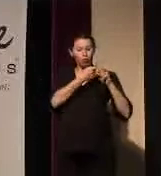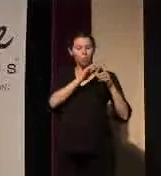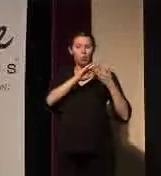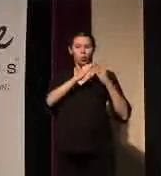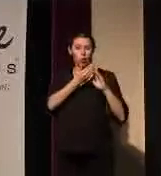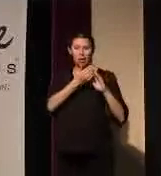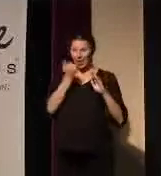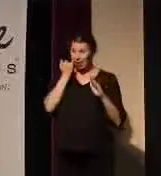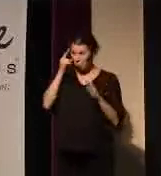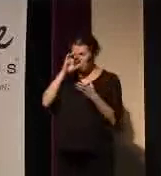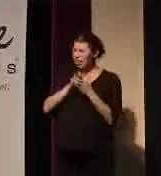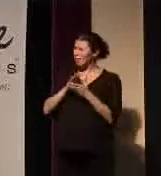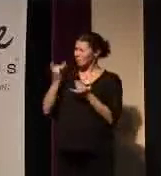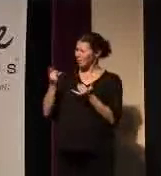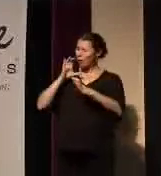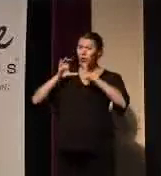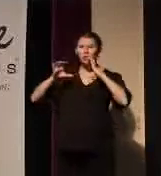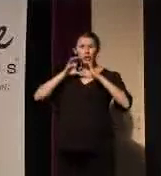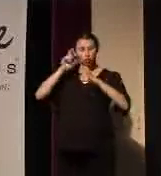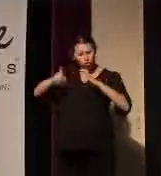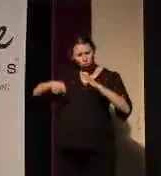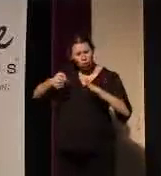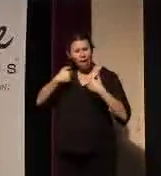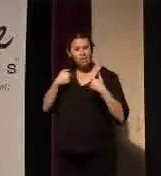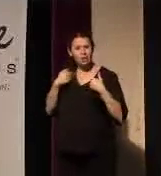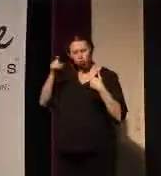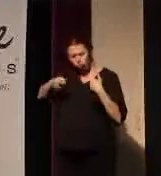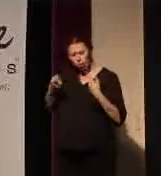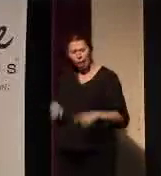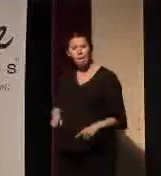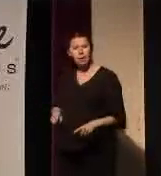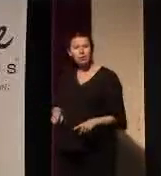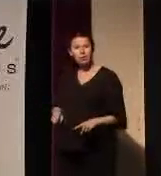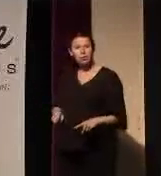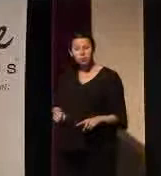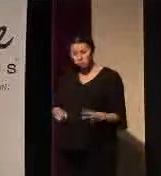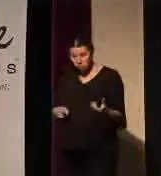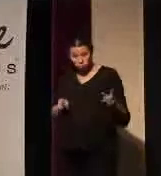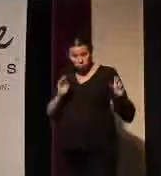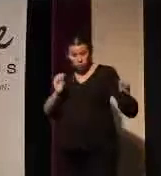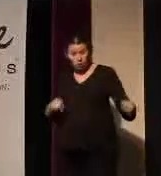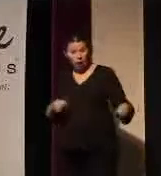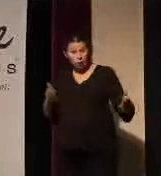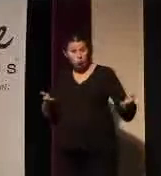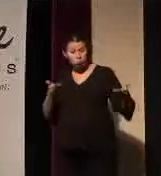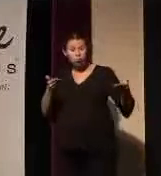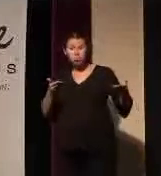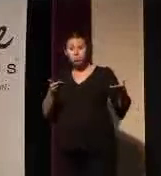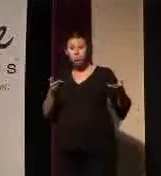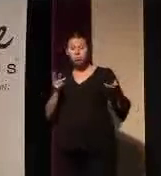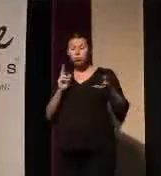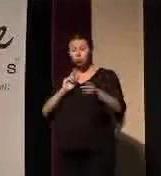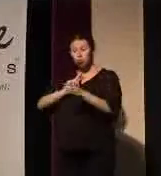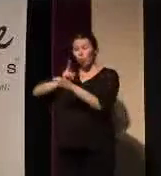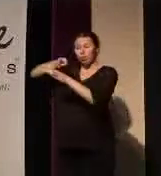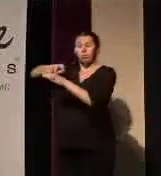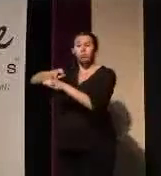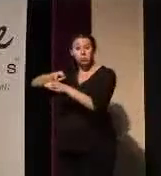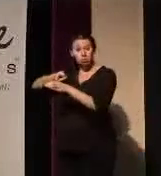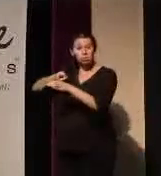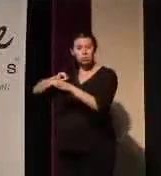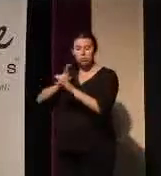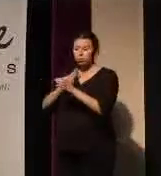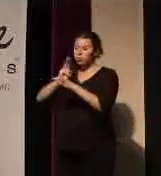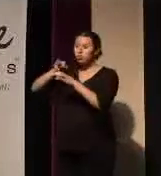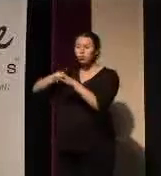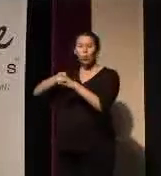kinds of conversations and making space for them, I do also extend the offer to you tonight to join us in that. To join